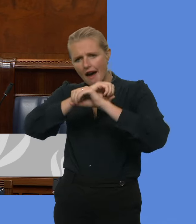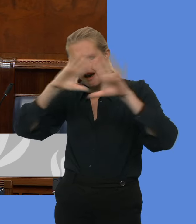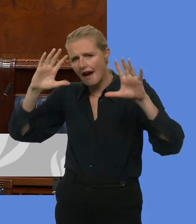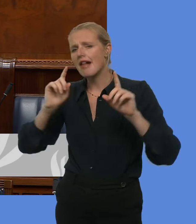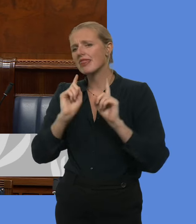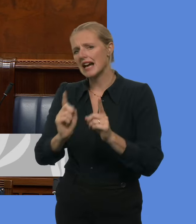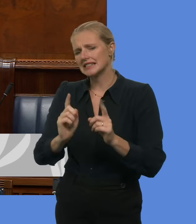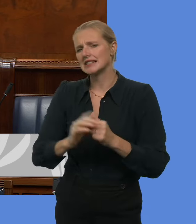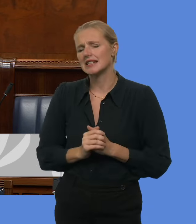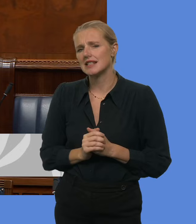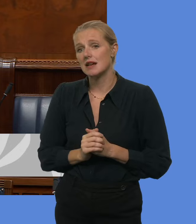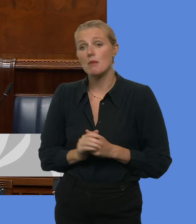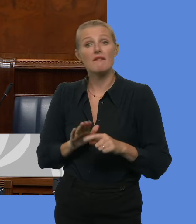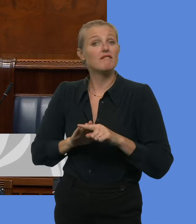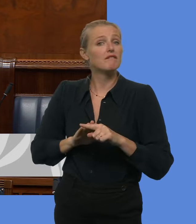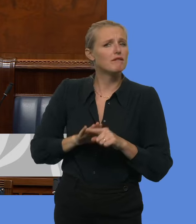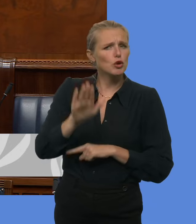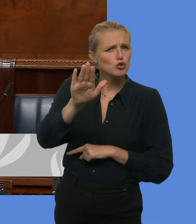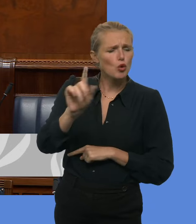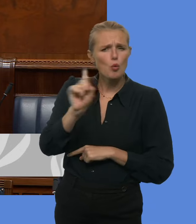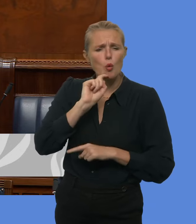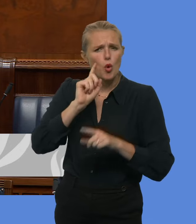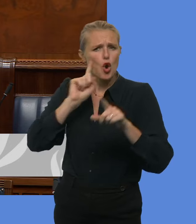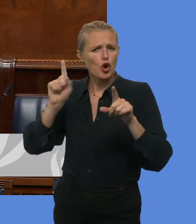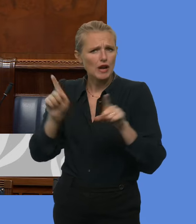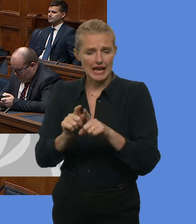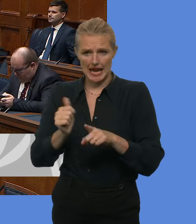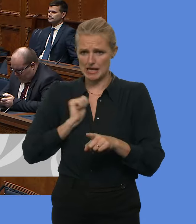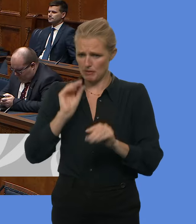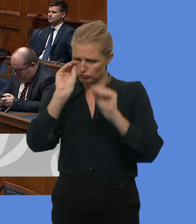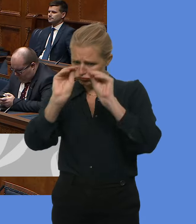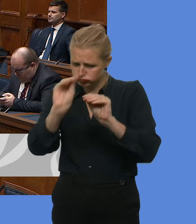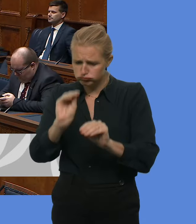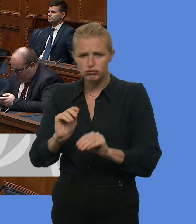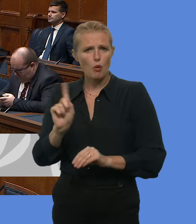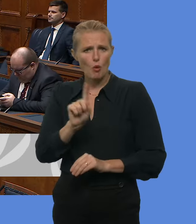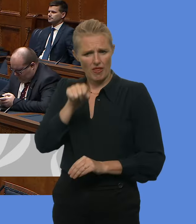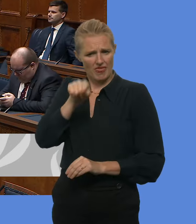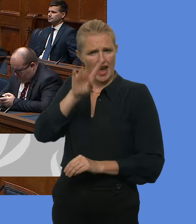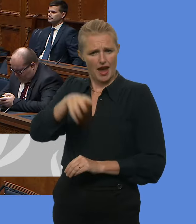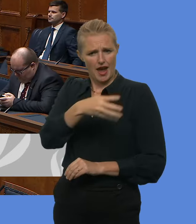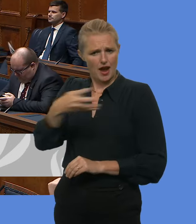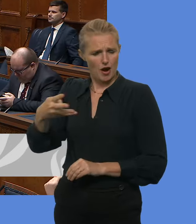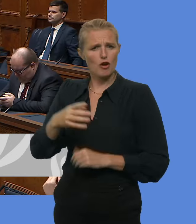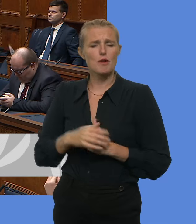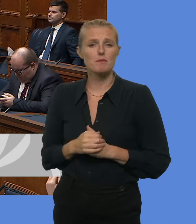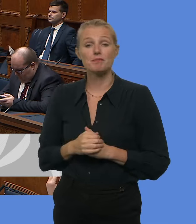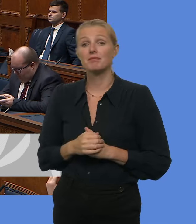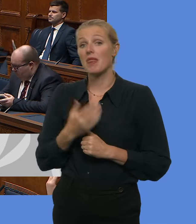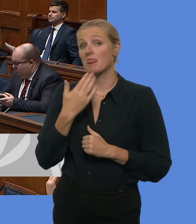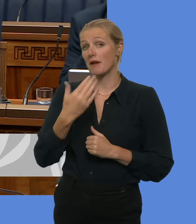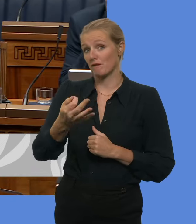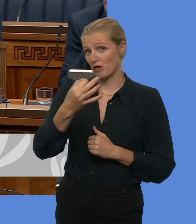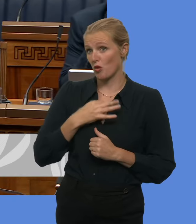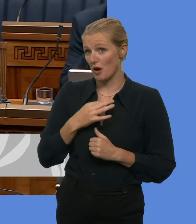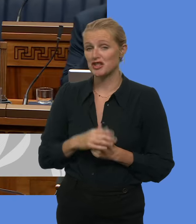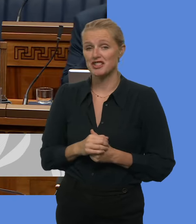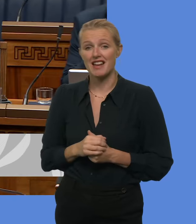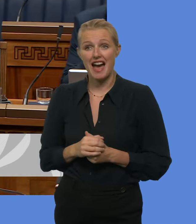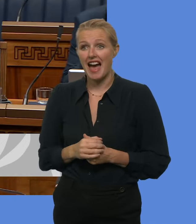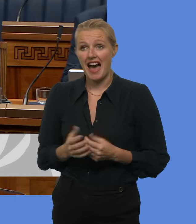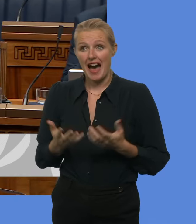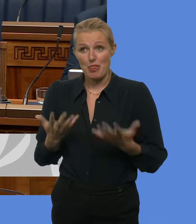her, what is it going to look like and what sort of indicators will we expect to see there? Minister. I thank the member for her question. I think this is a very